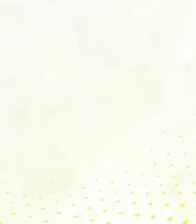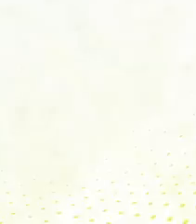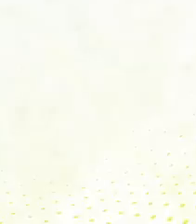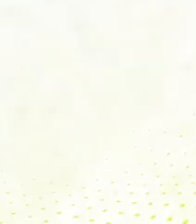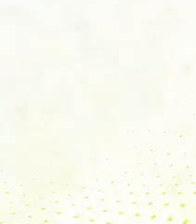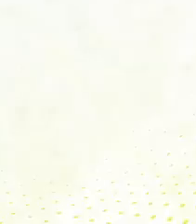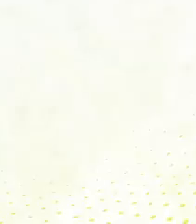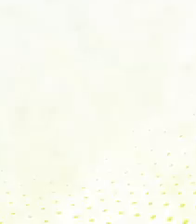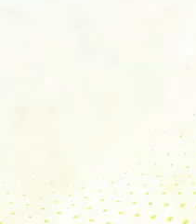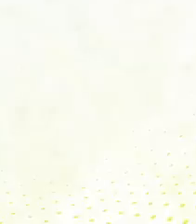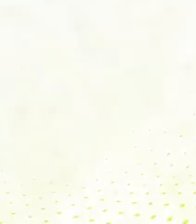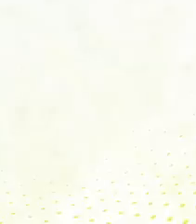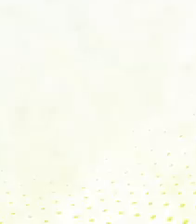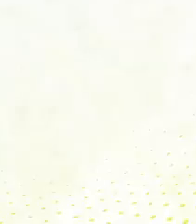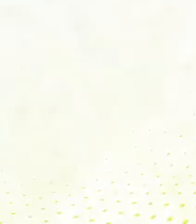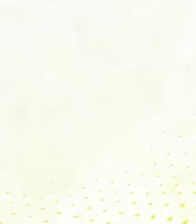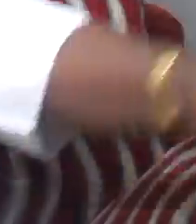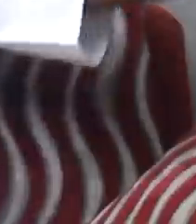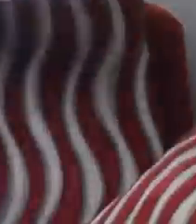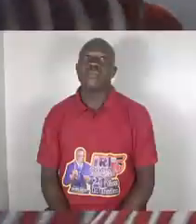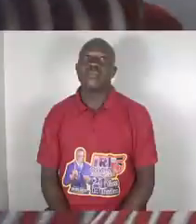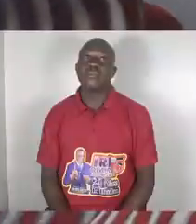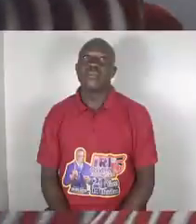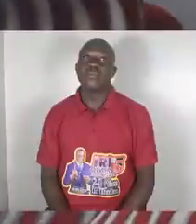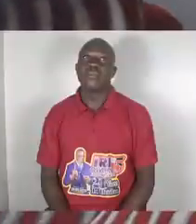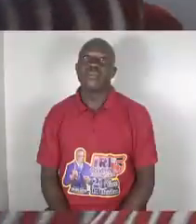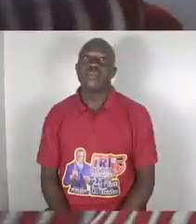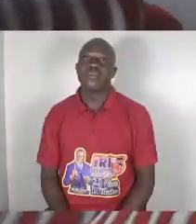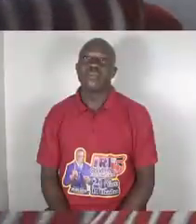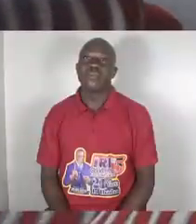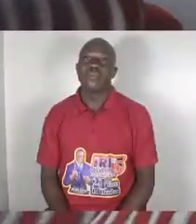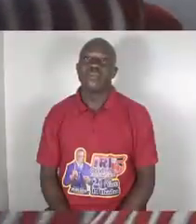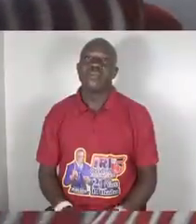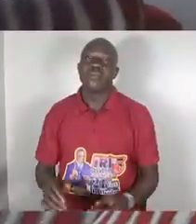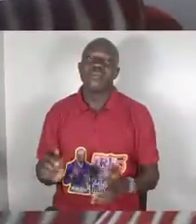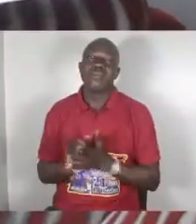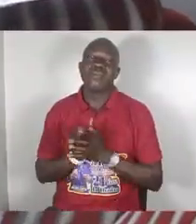tori Olorun a n reti yin o e se gan sa pe ibi a ti ko mi